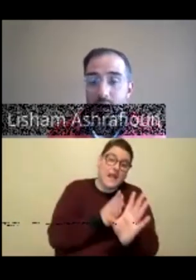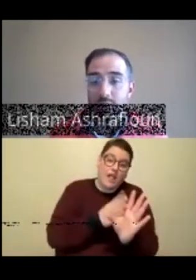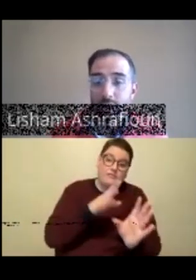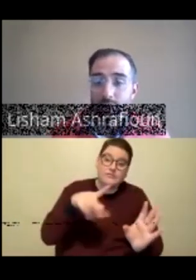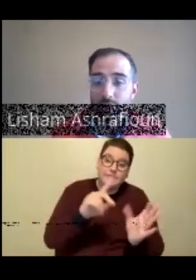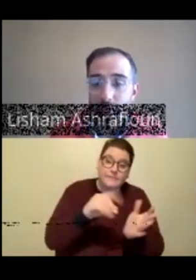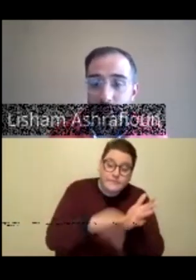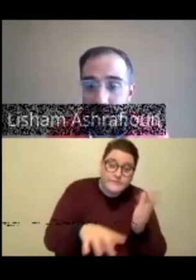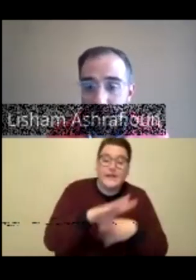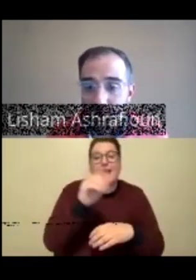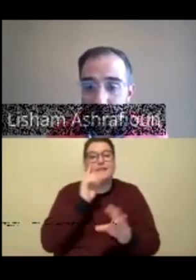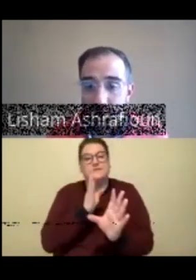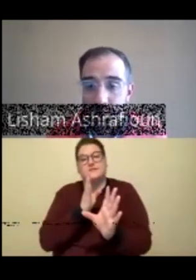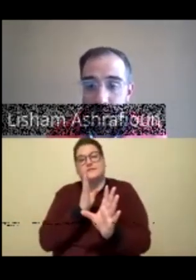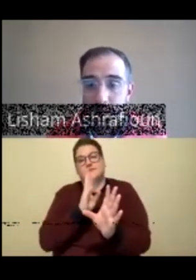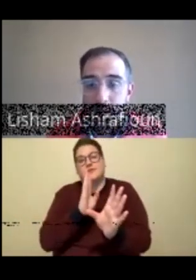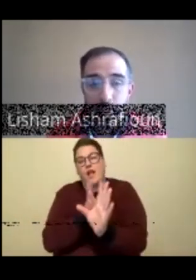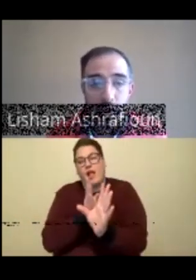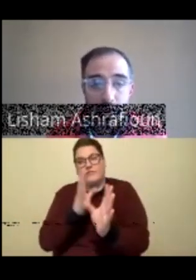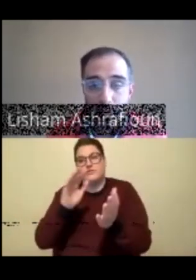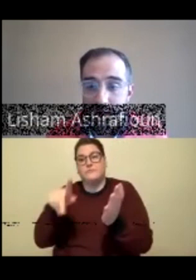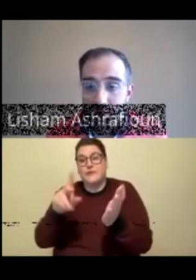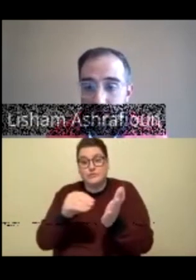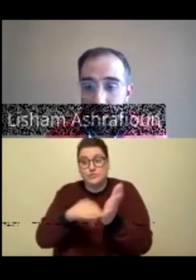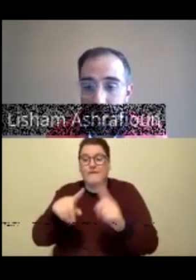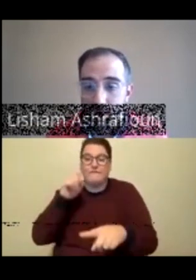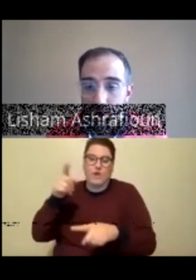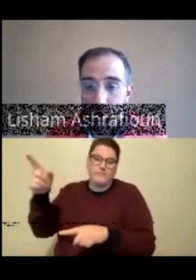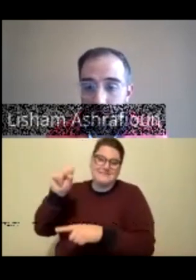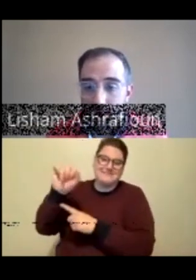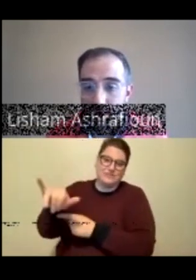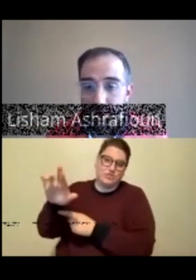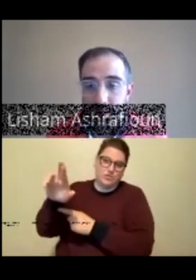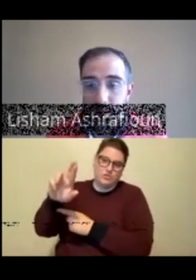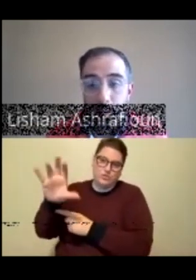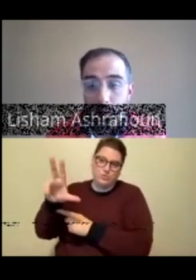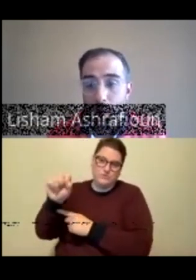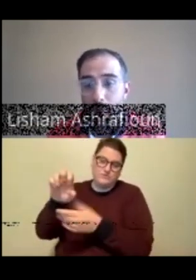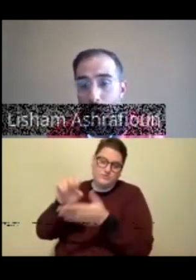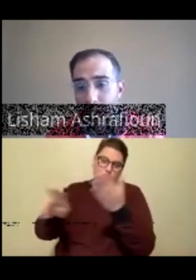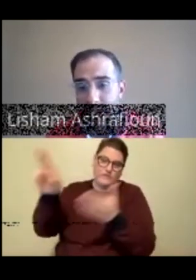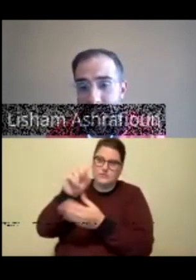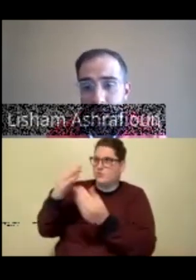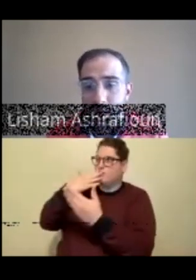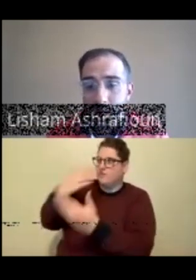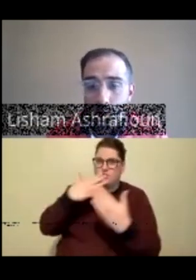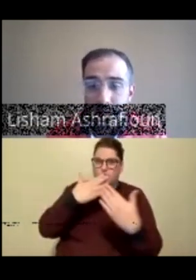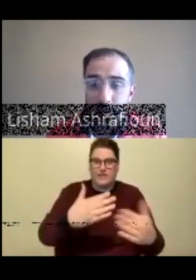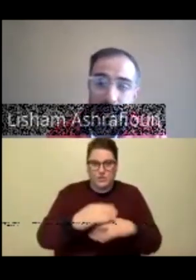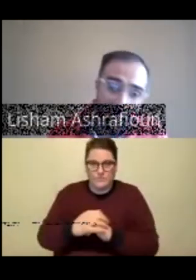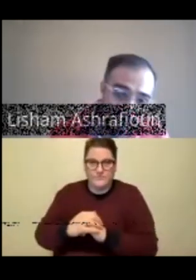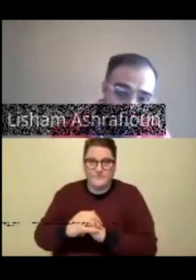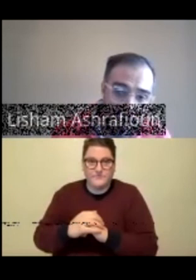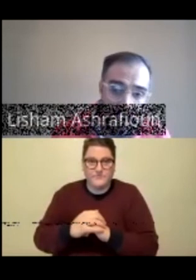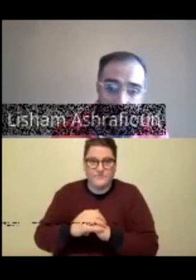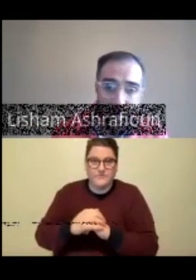a psychology doctoral student from Syracuse University. So hats off to them and all their work on this. And then Park Bogan is coordinator